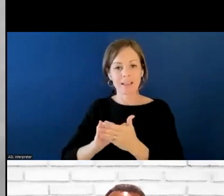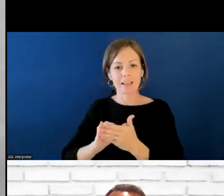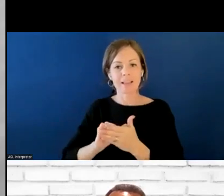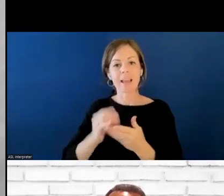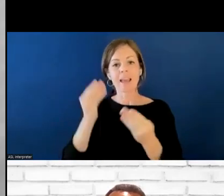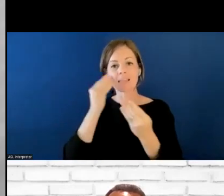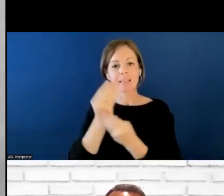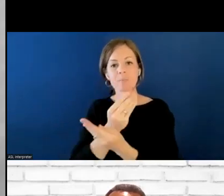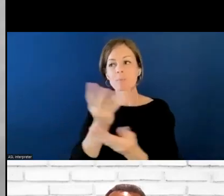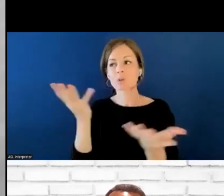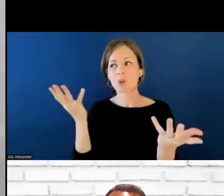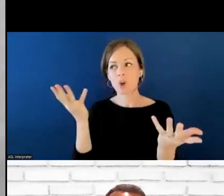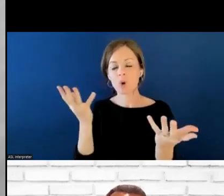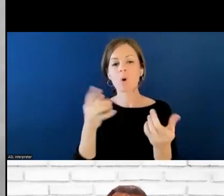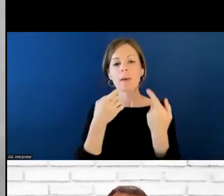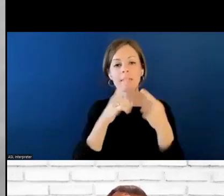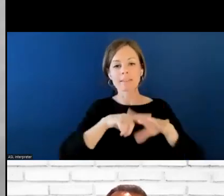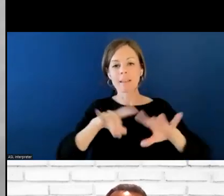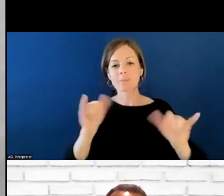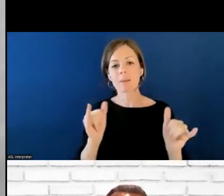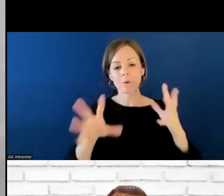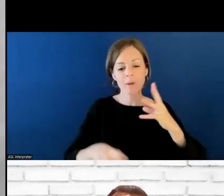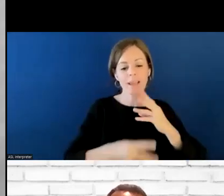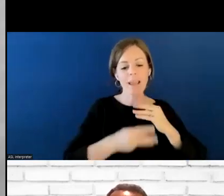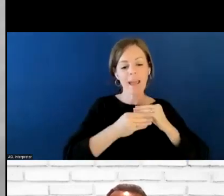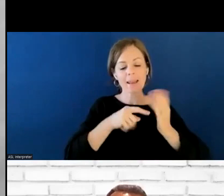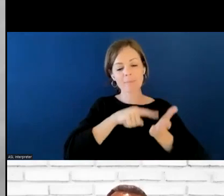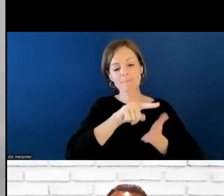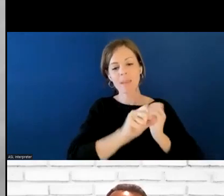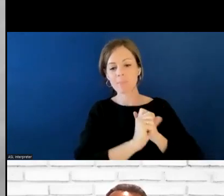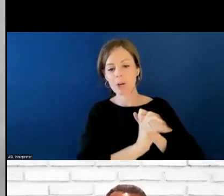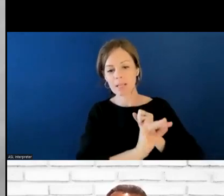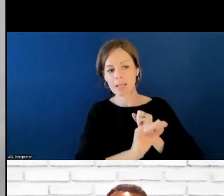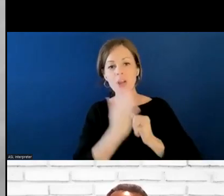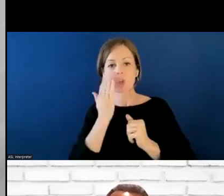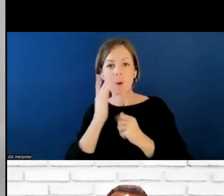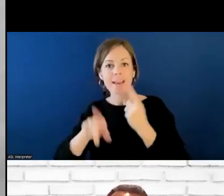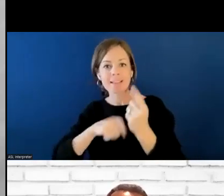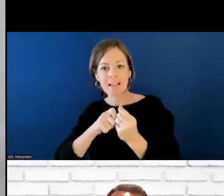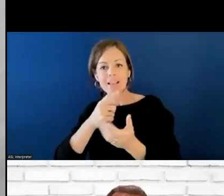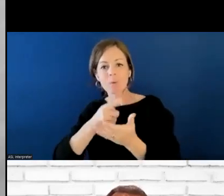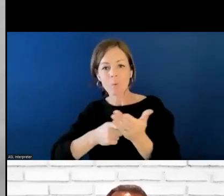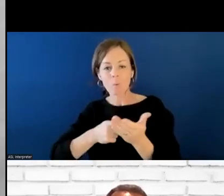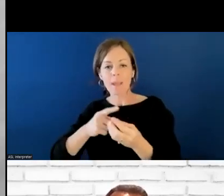add more and more paid marketing on top of that throughout the summer, that you know exactly when that's going to be happening. So please stay